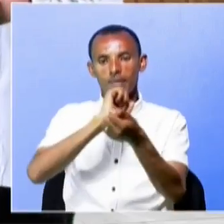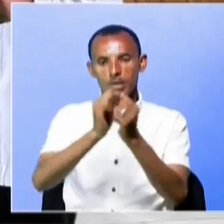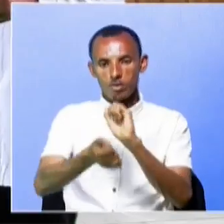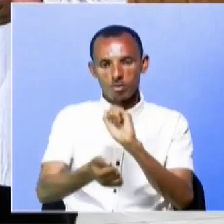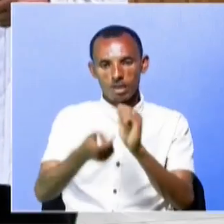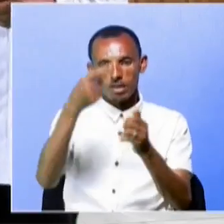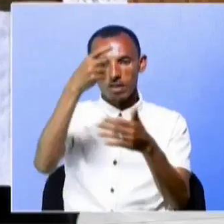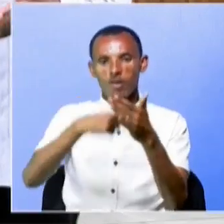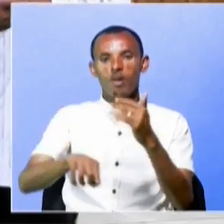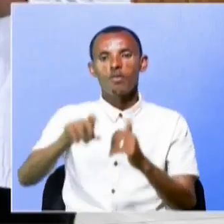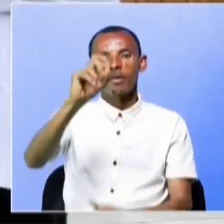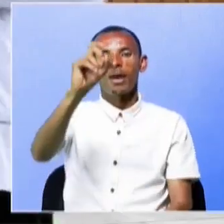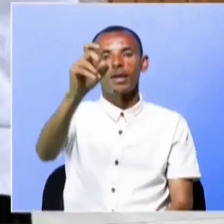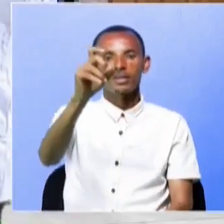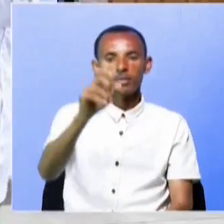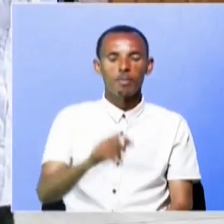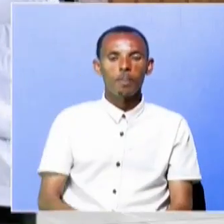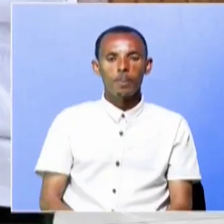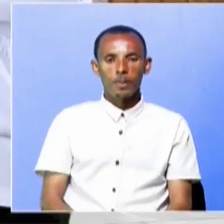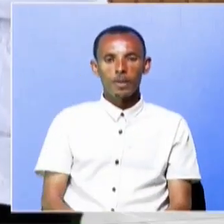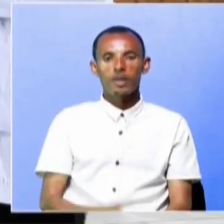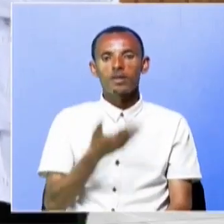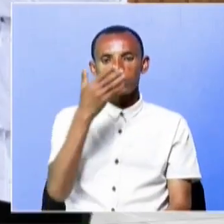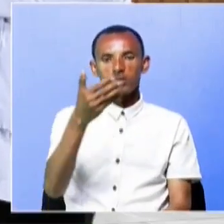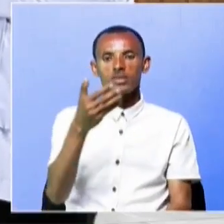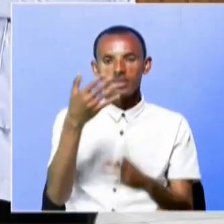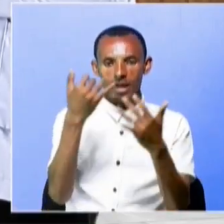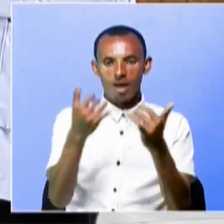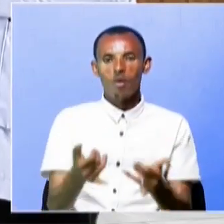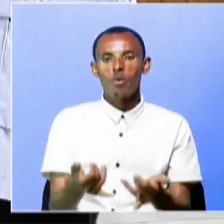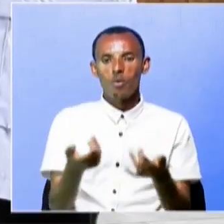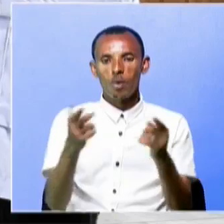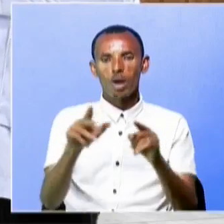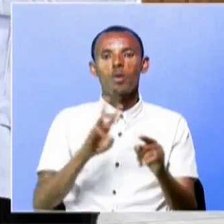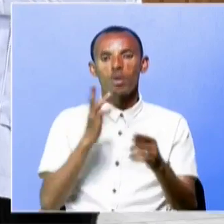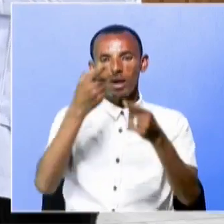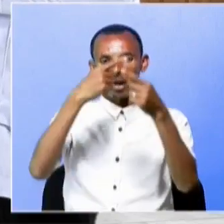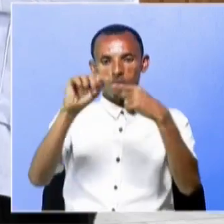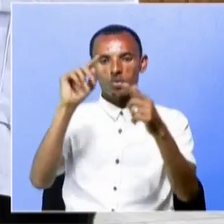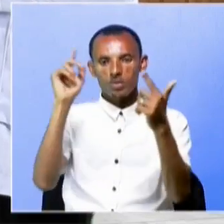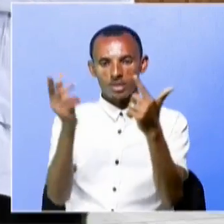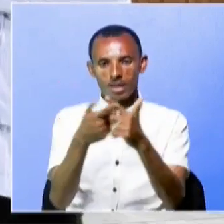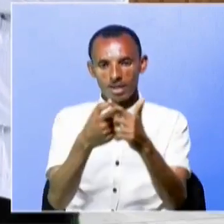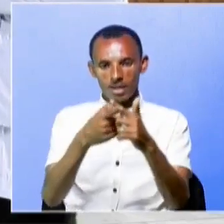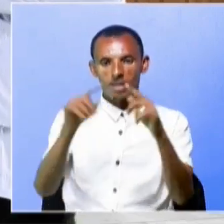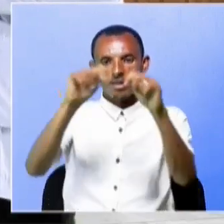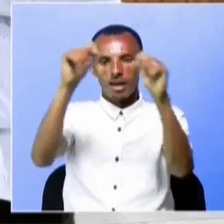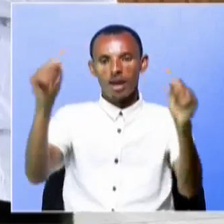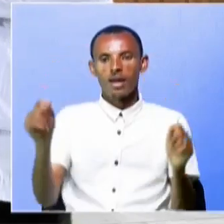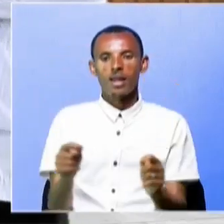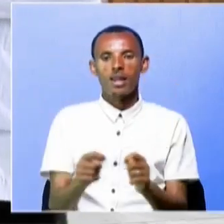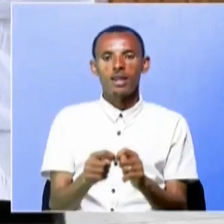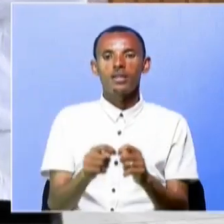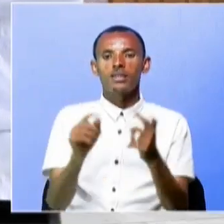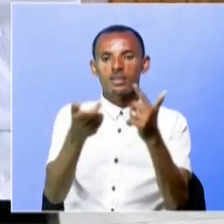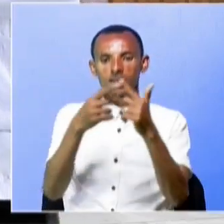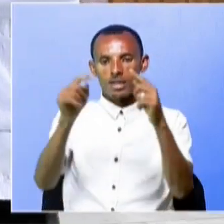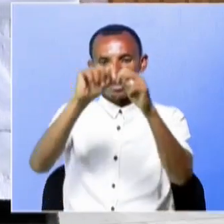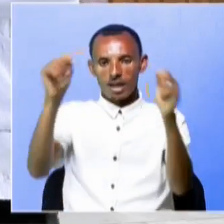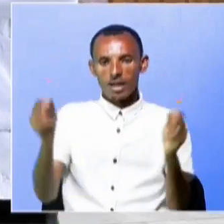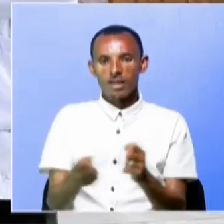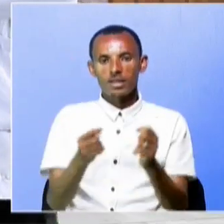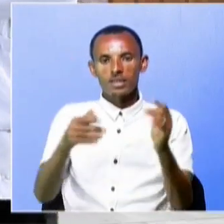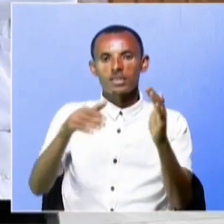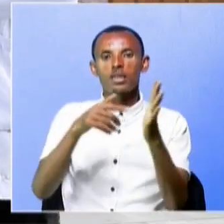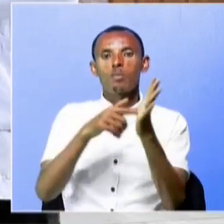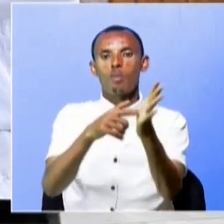the value of x, right? Good. Now when we come to the second triangle, in the second triangle, this symbol